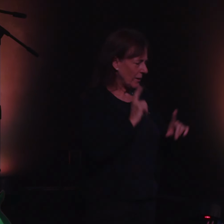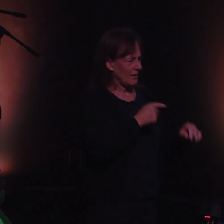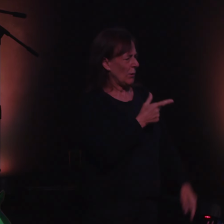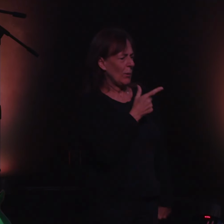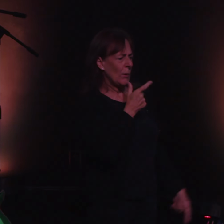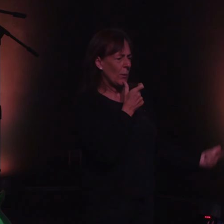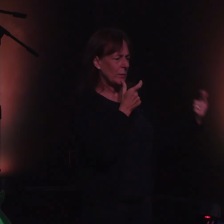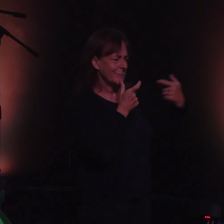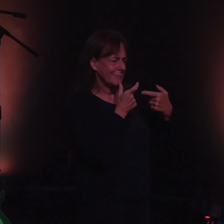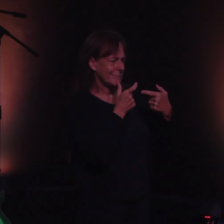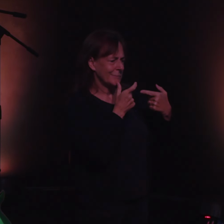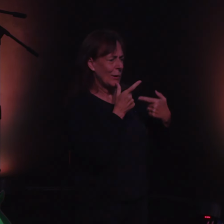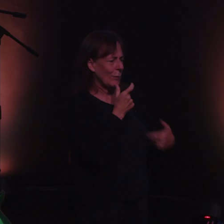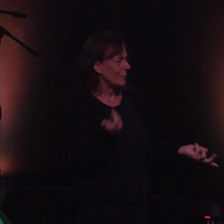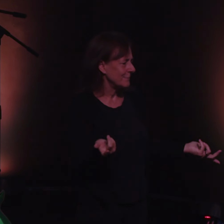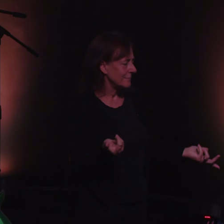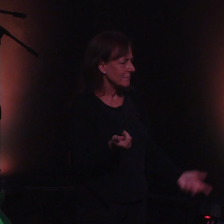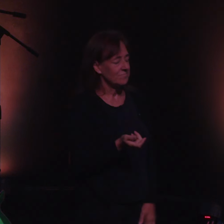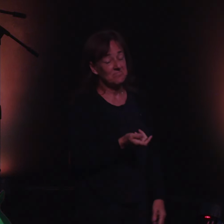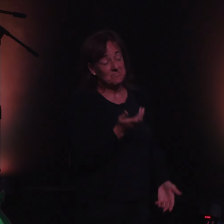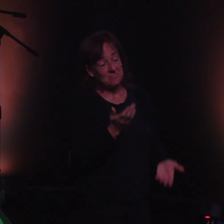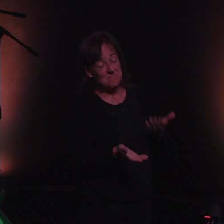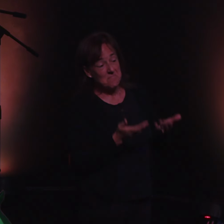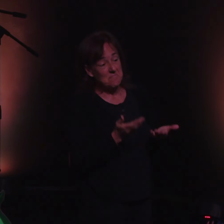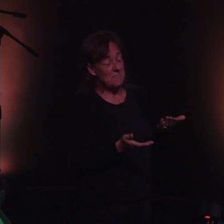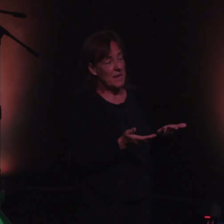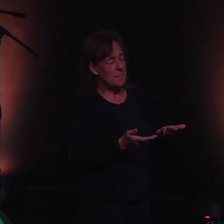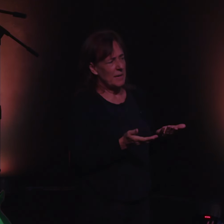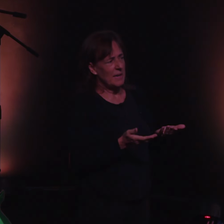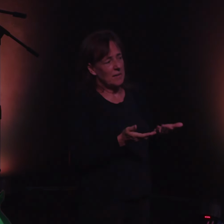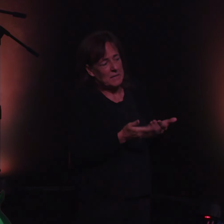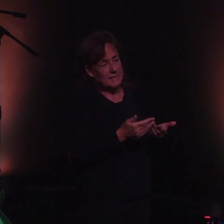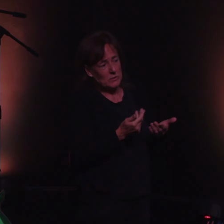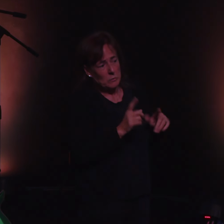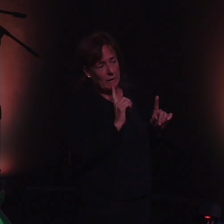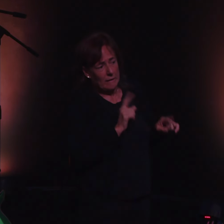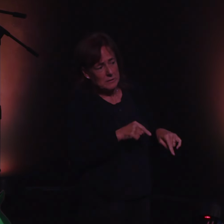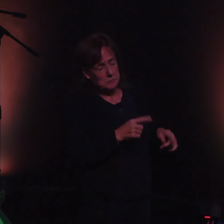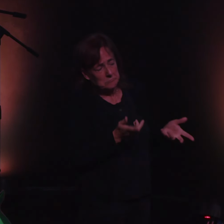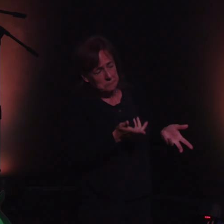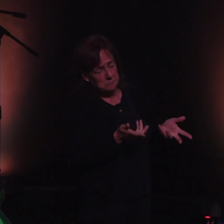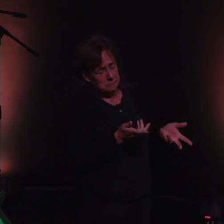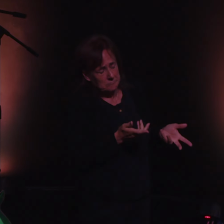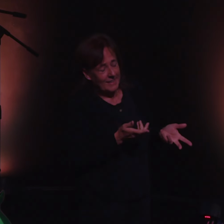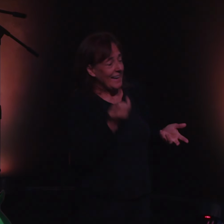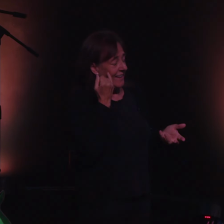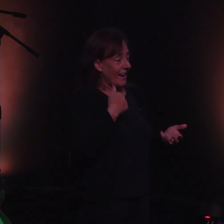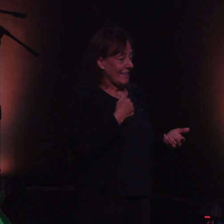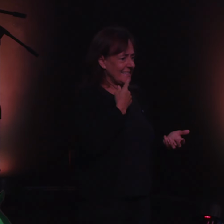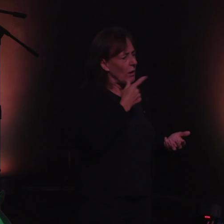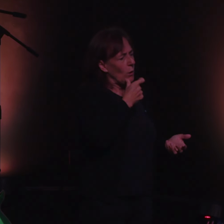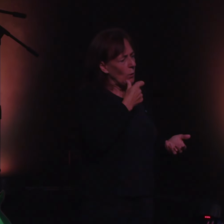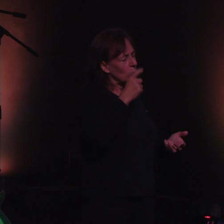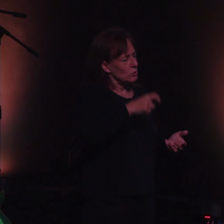the who. Now, there's probably in your mind a pretty easy answer to that. And there is. If I said,